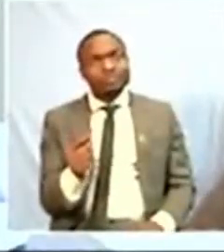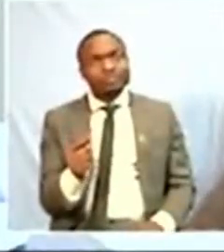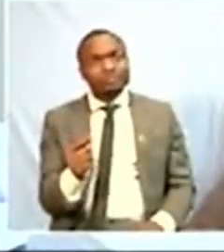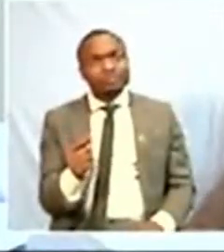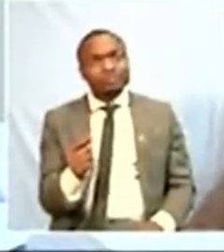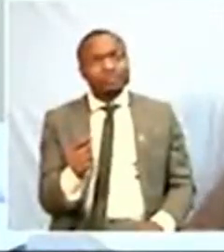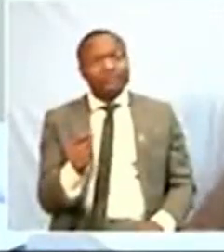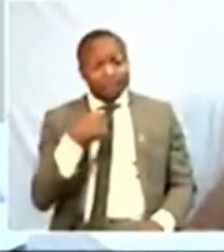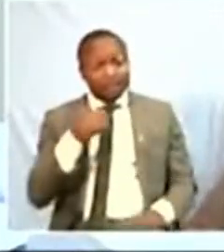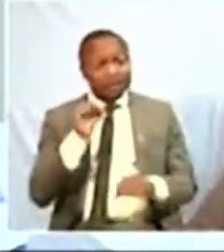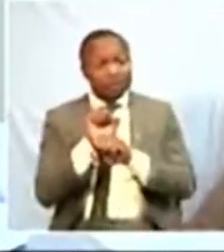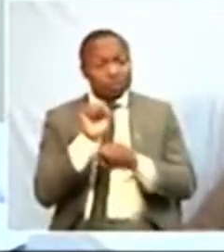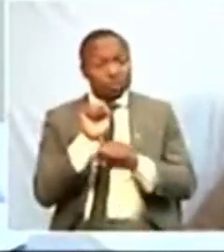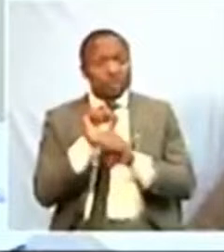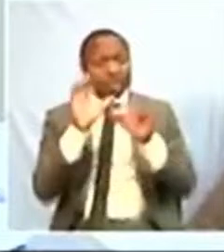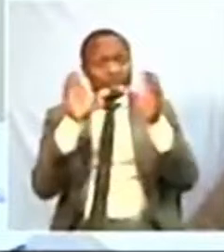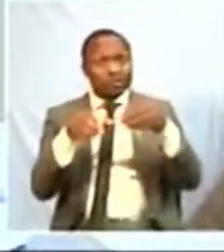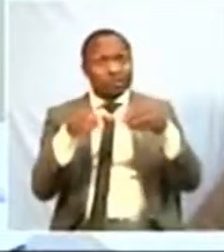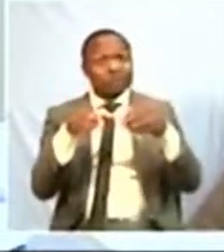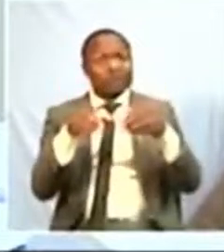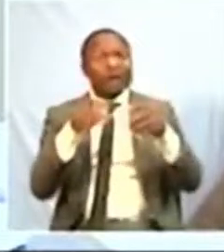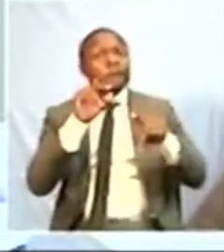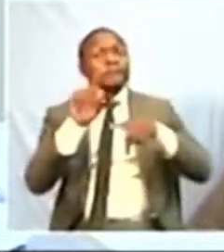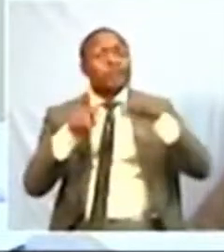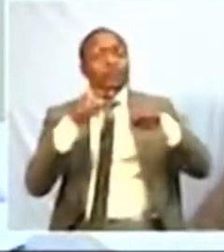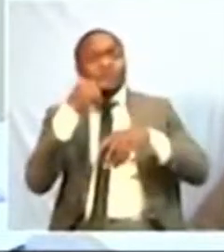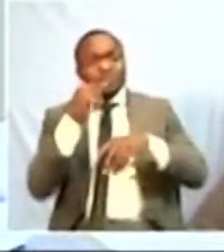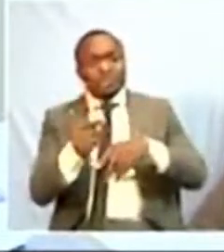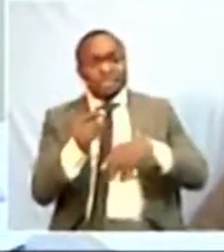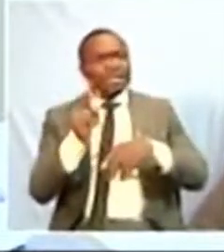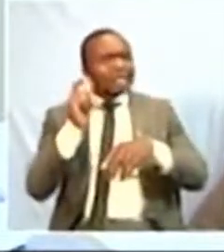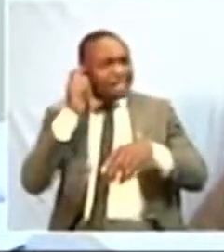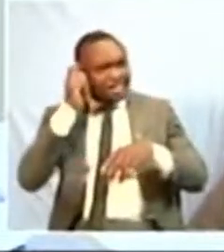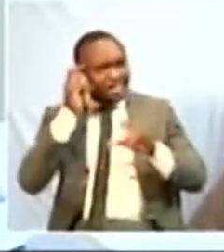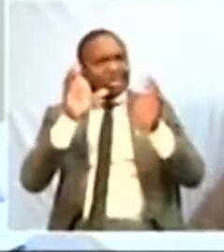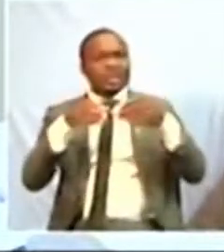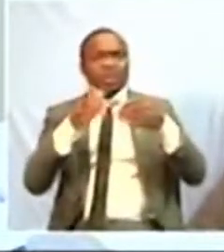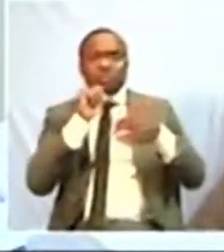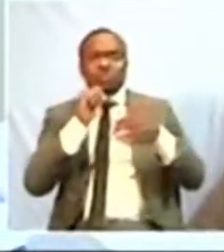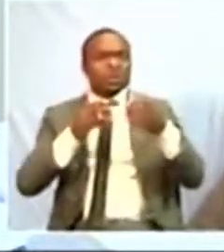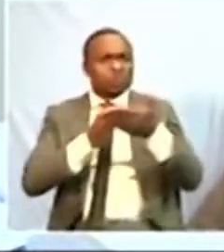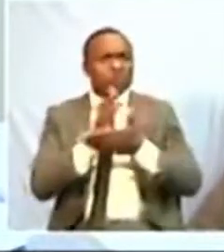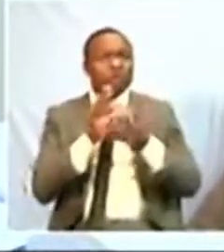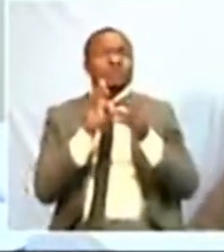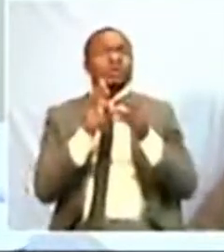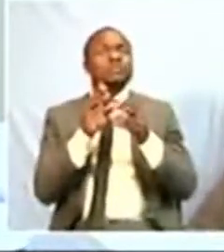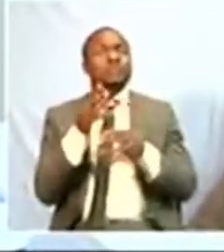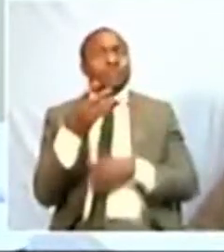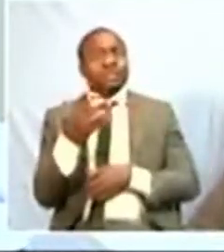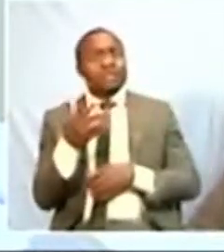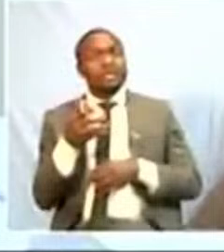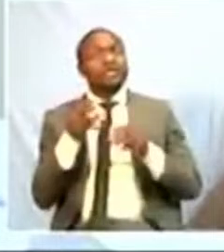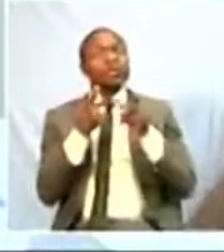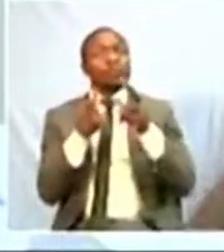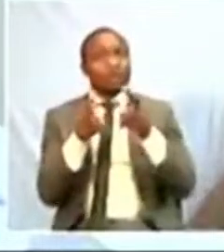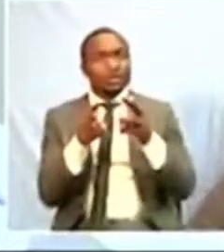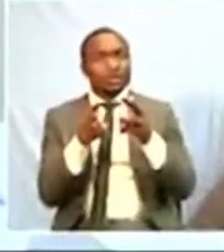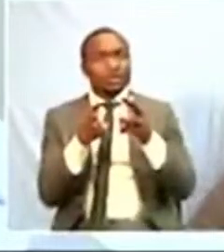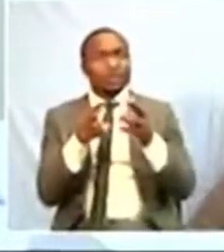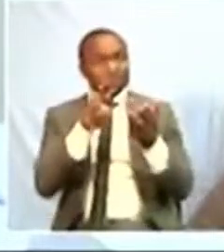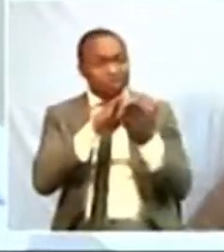I've worked in the councils. At a certain point when people say, I think the councils are not the right channel, when you look at this